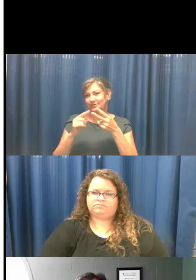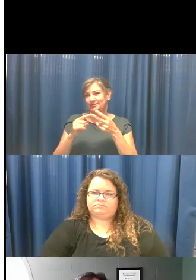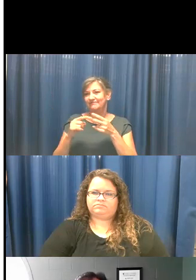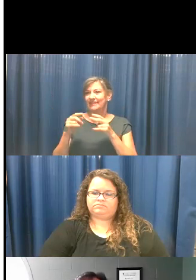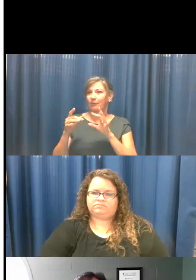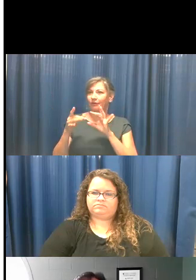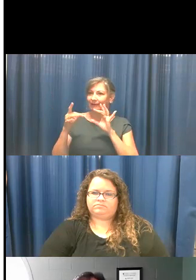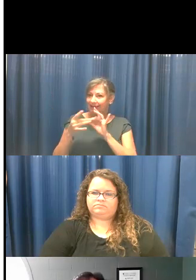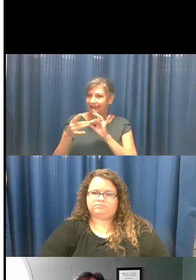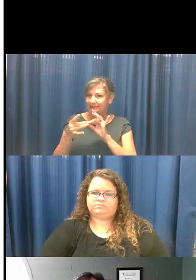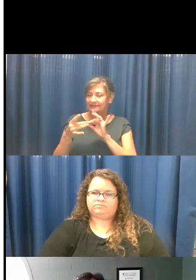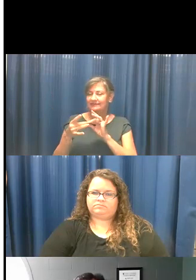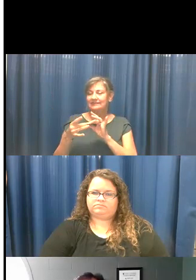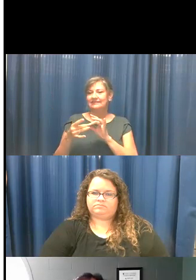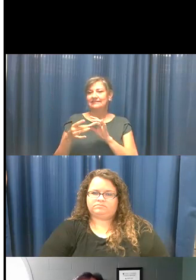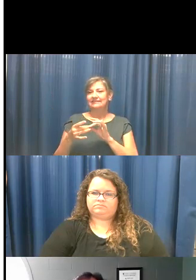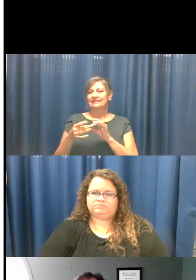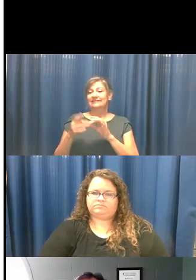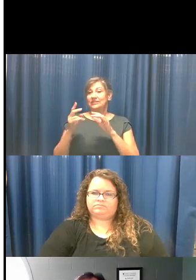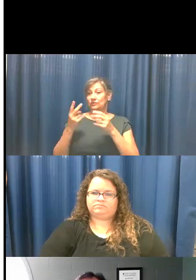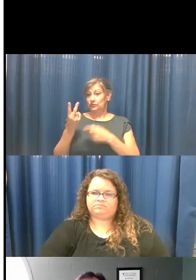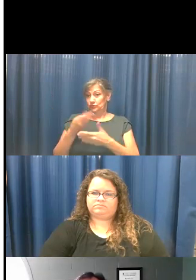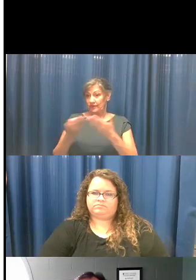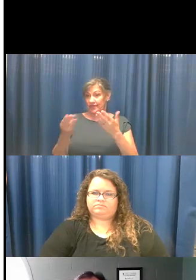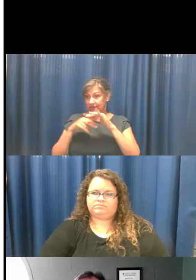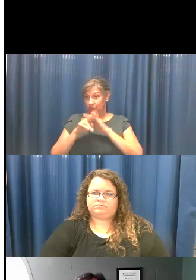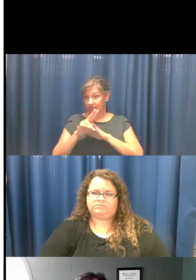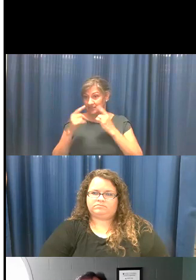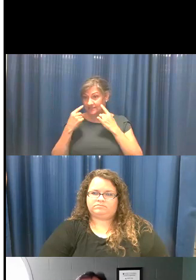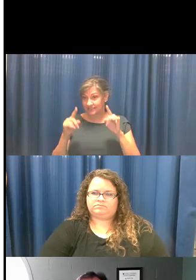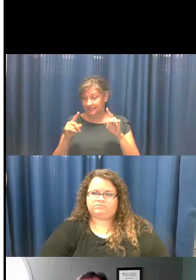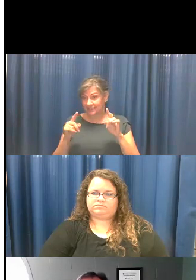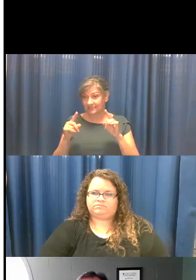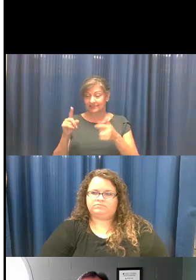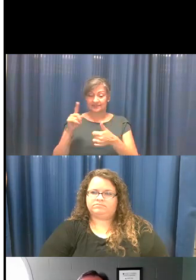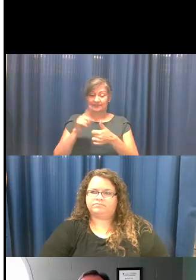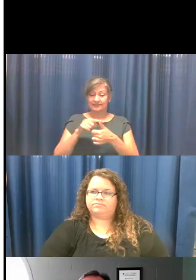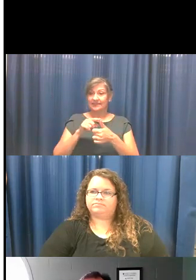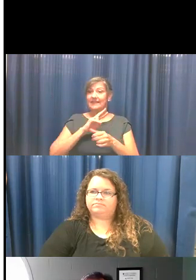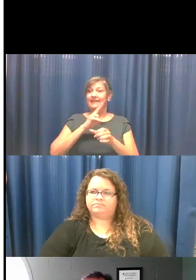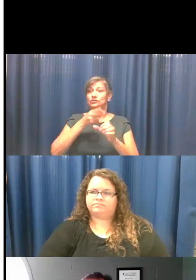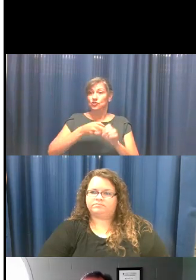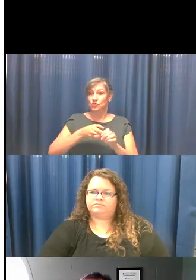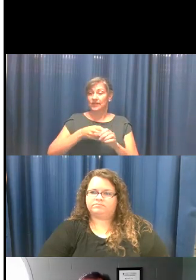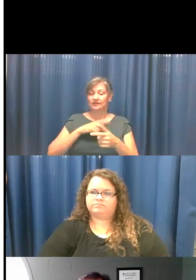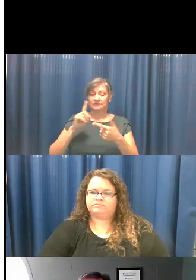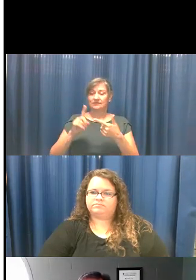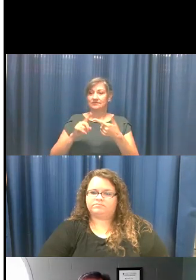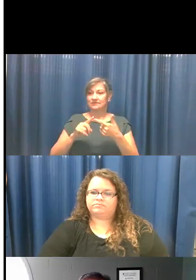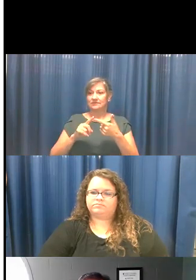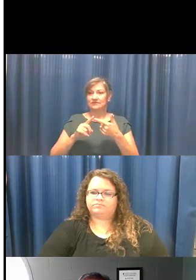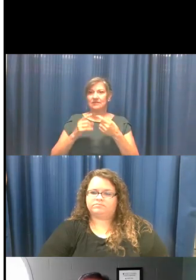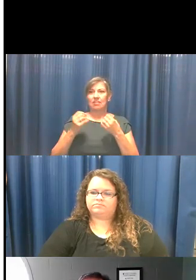the two things that predicted success was that people joined and that they had wide networks